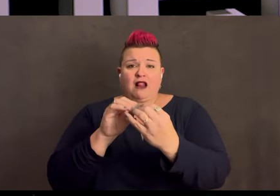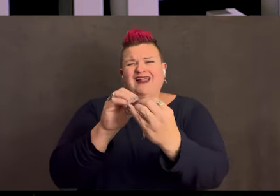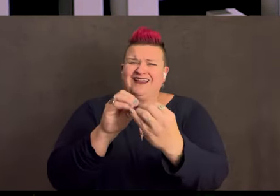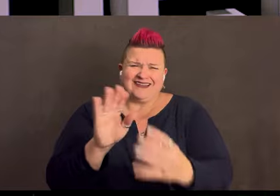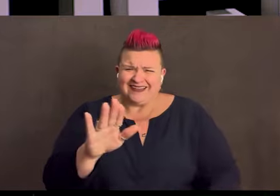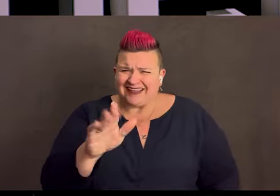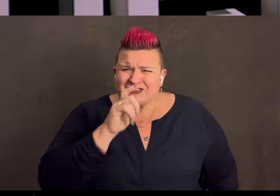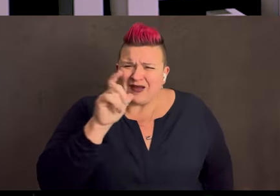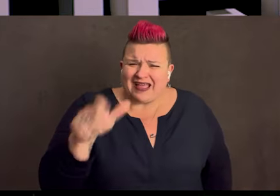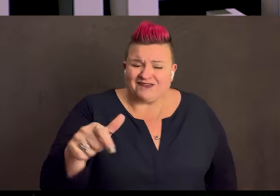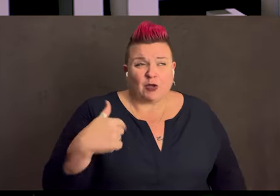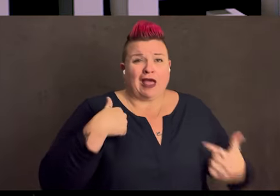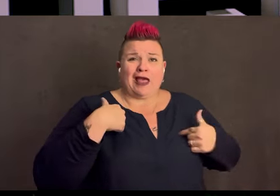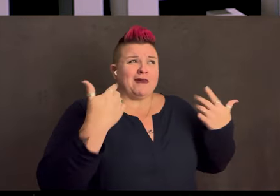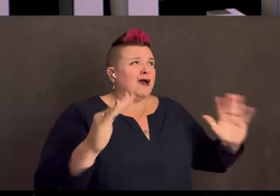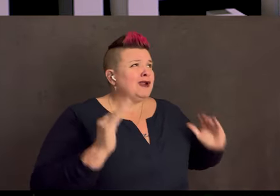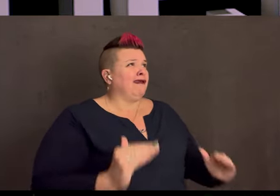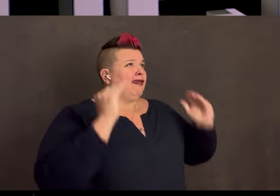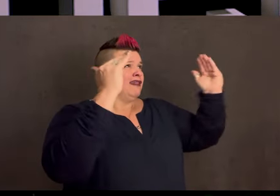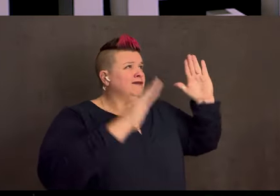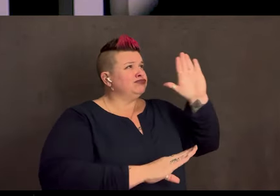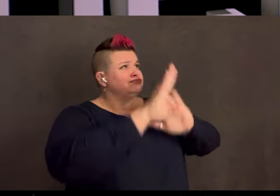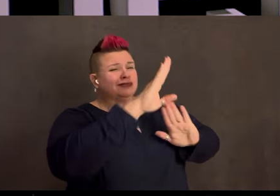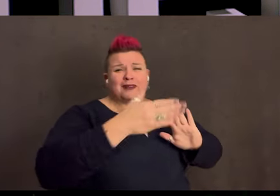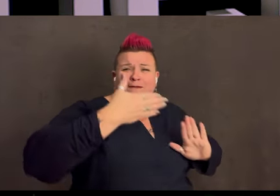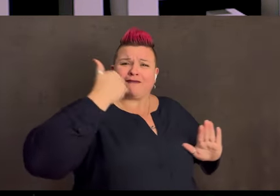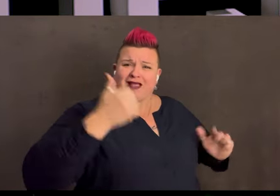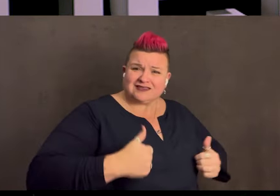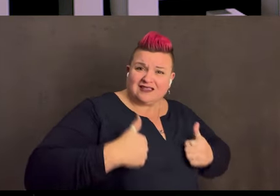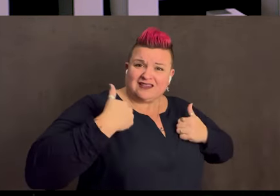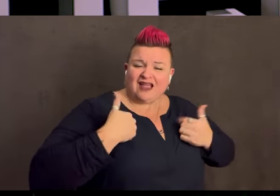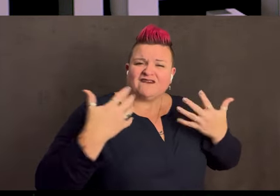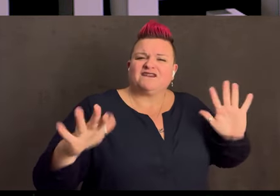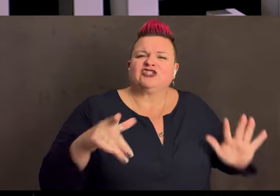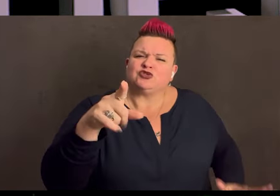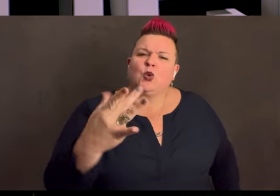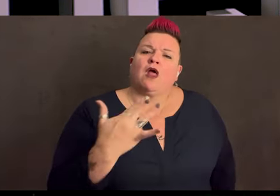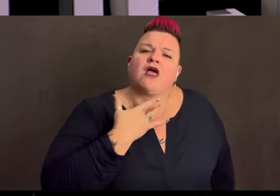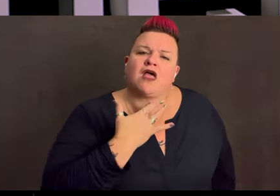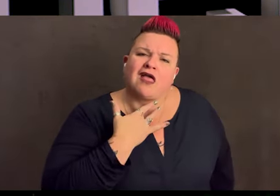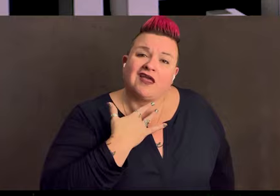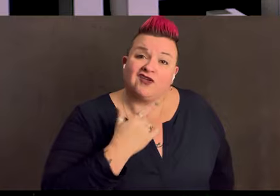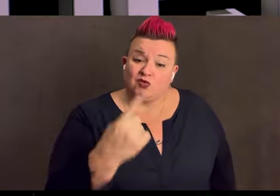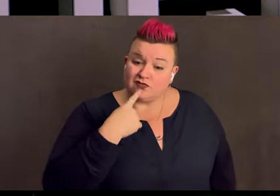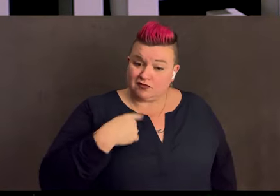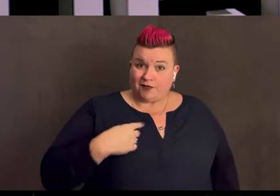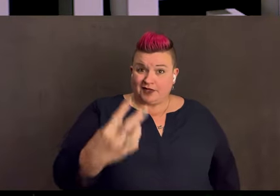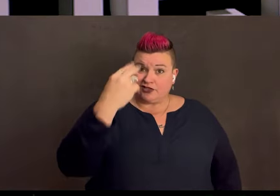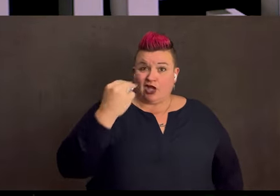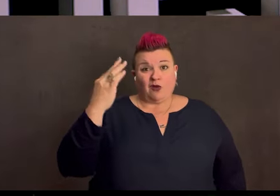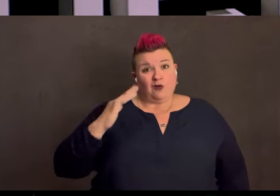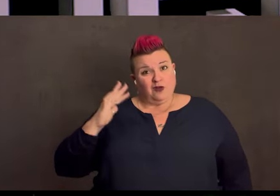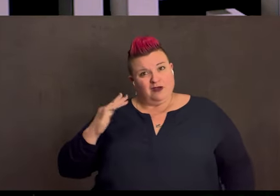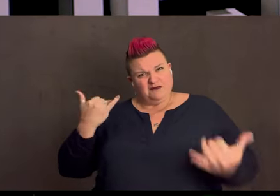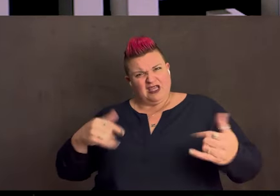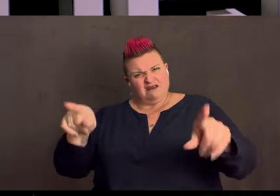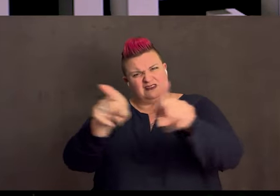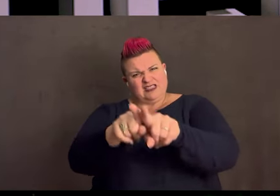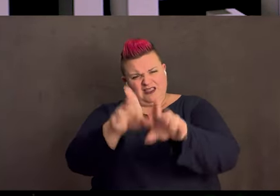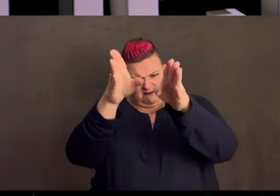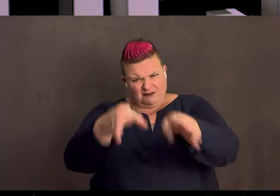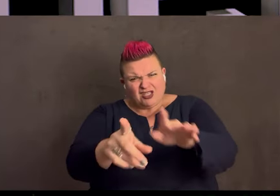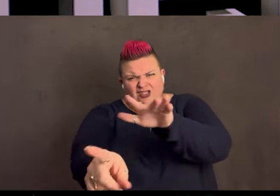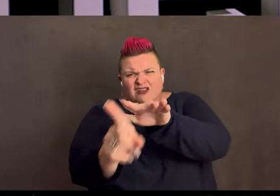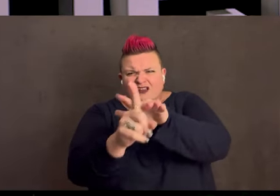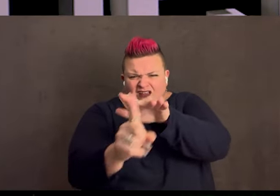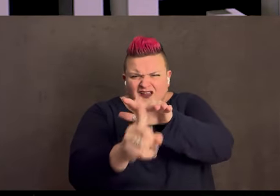you up. I'm on that next rise, best life. Out here showing you up. Turn me away to my face.